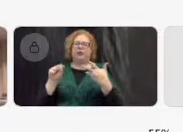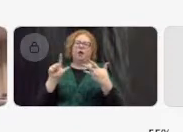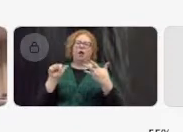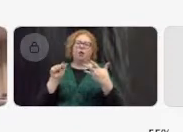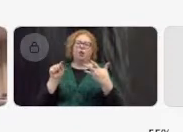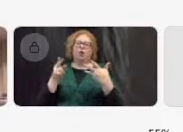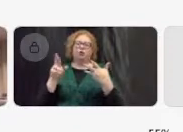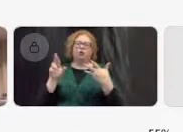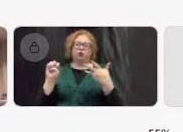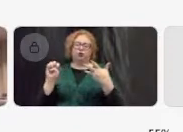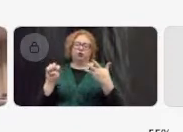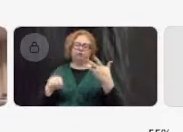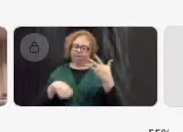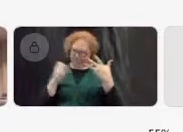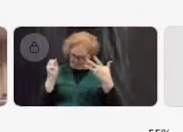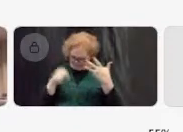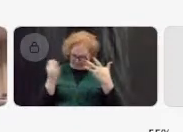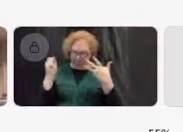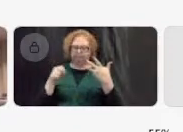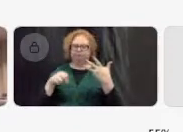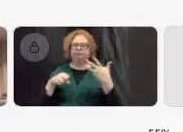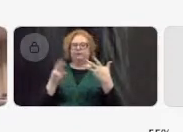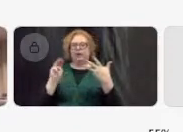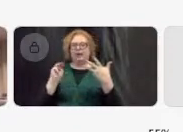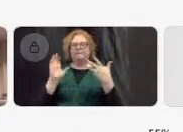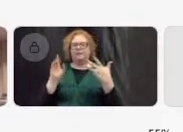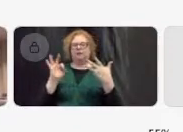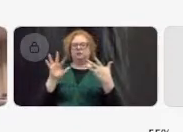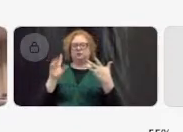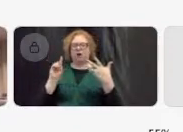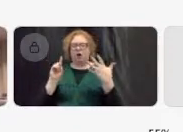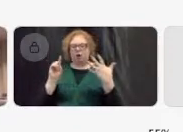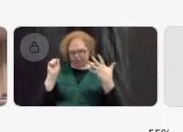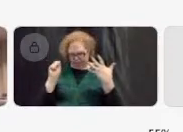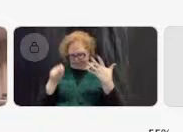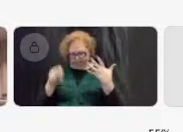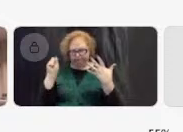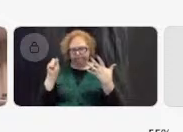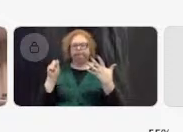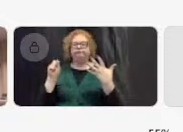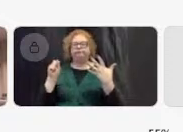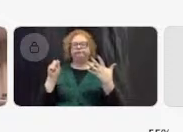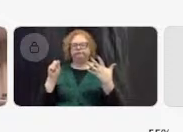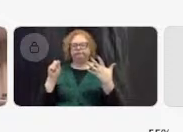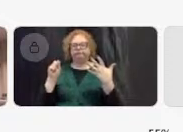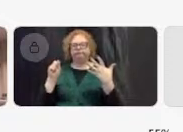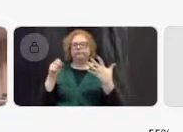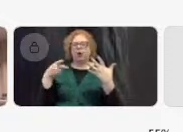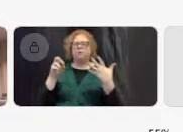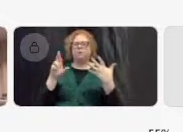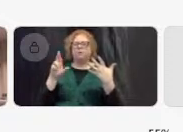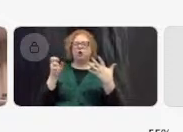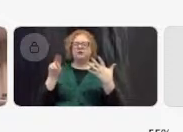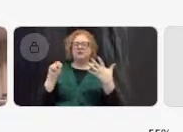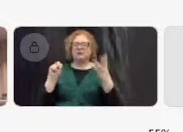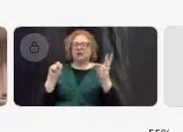Latour, Yeah. McDonald, Yes. Person,